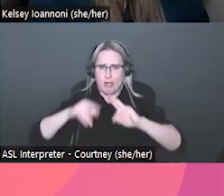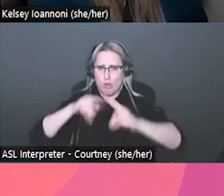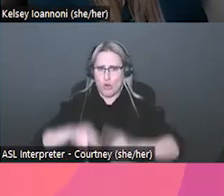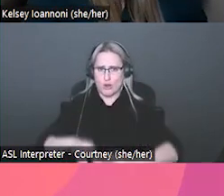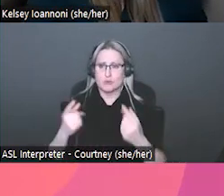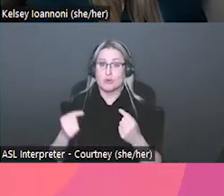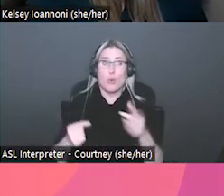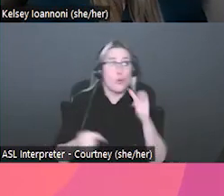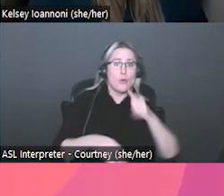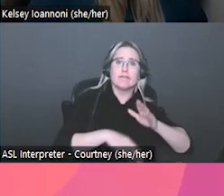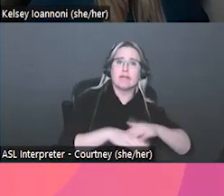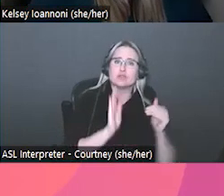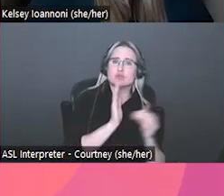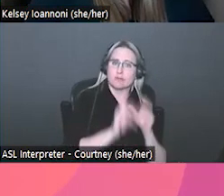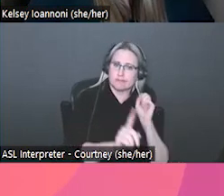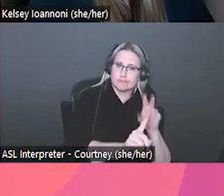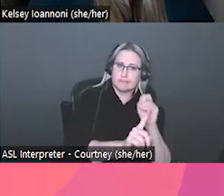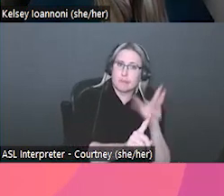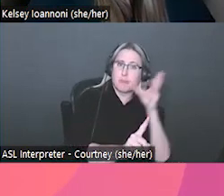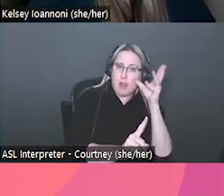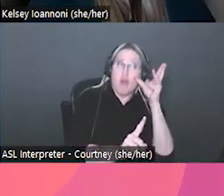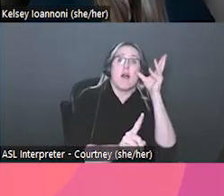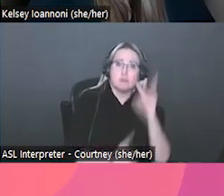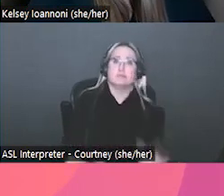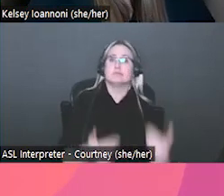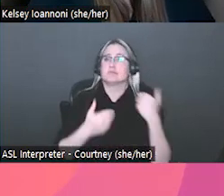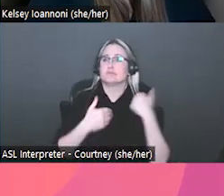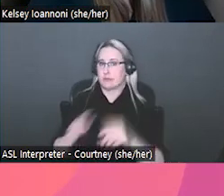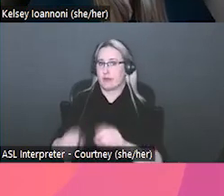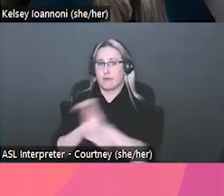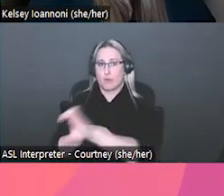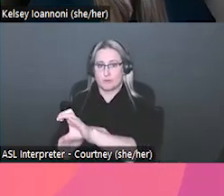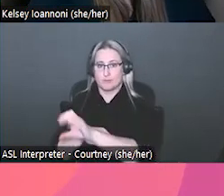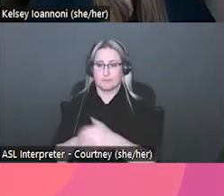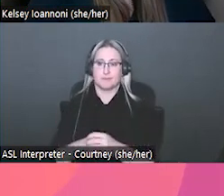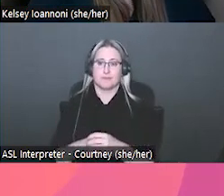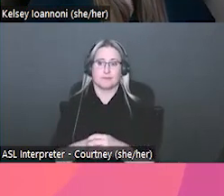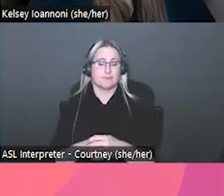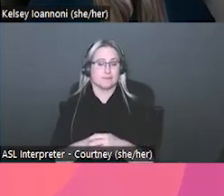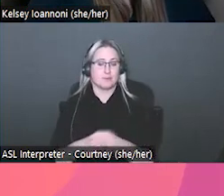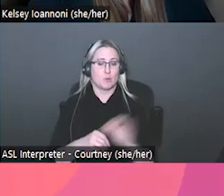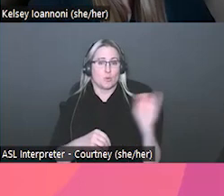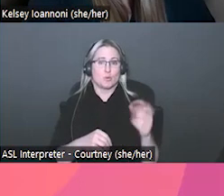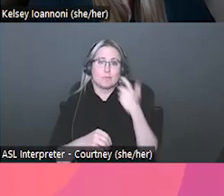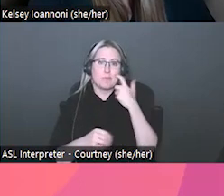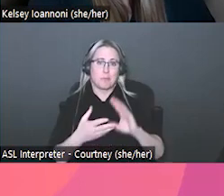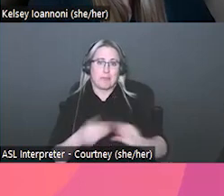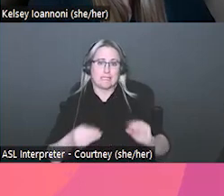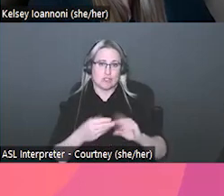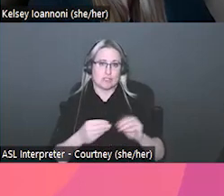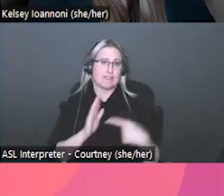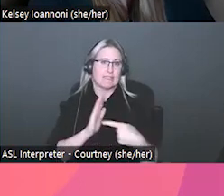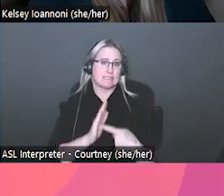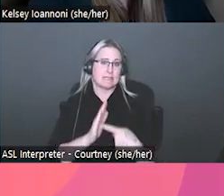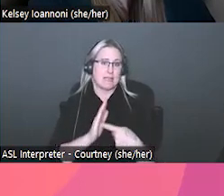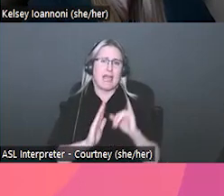authority that comes from the doctor. So for example, and I mentioned earlier in the presentation that I would give you an example of the way shame